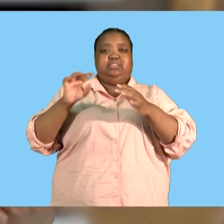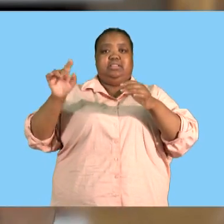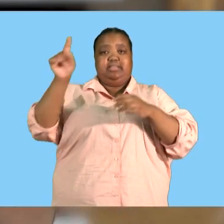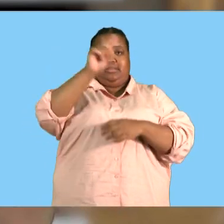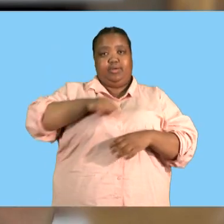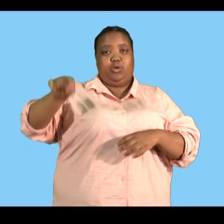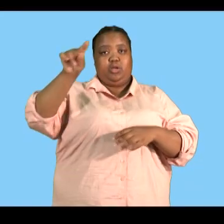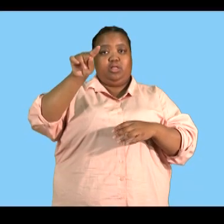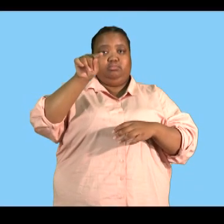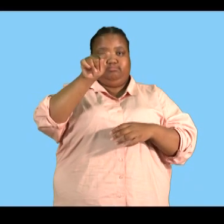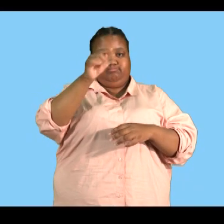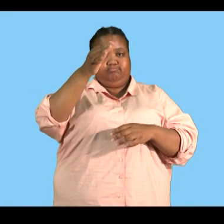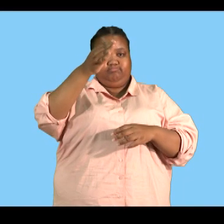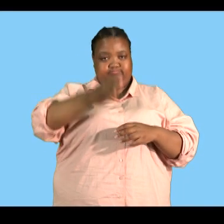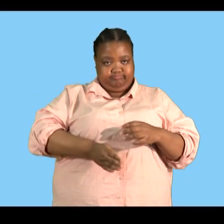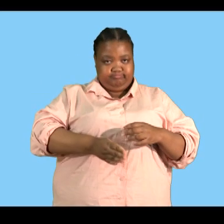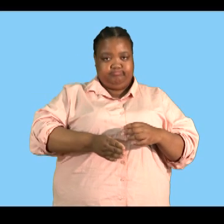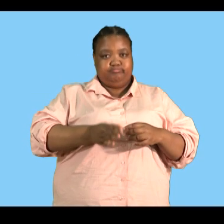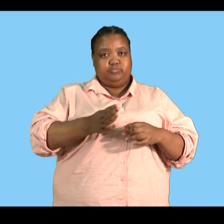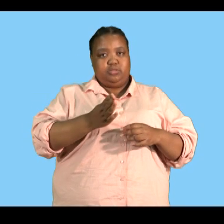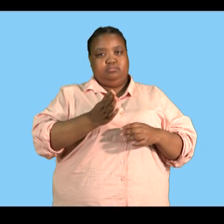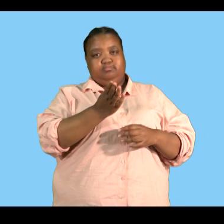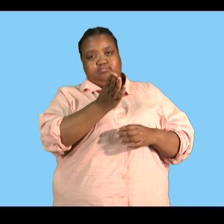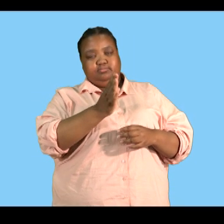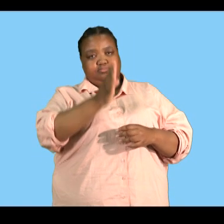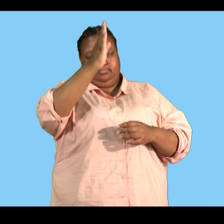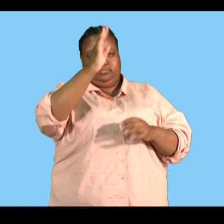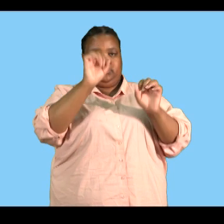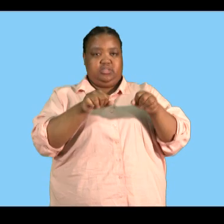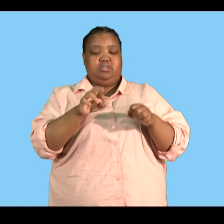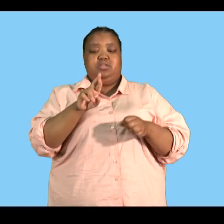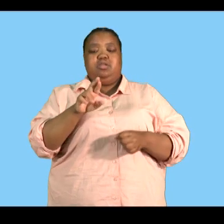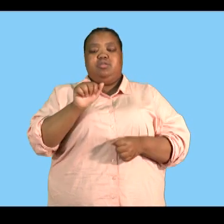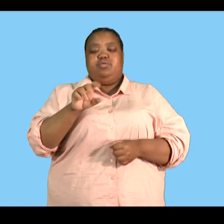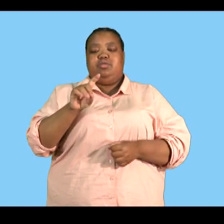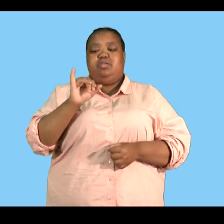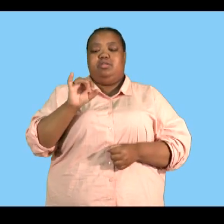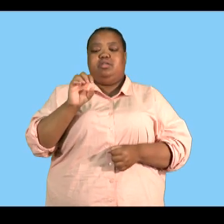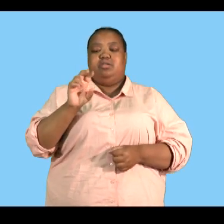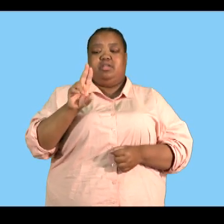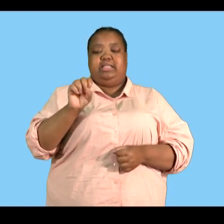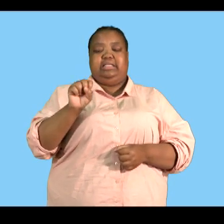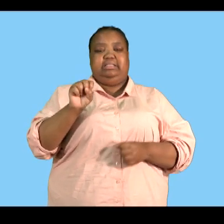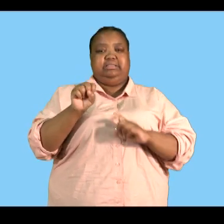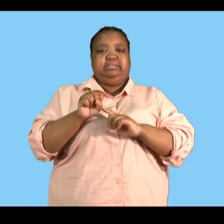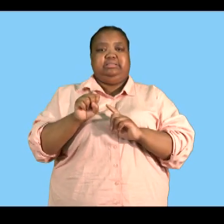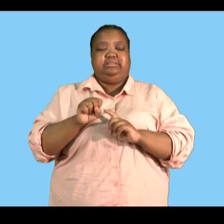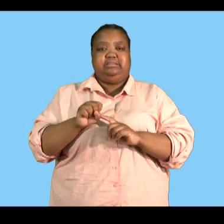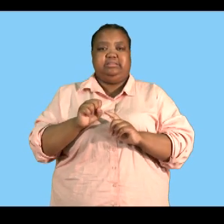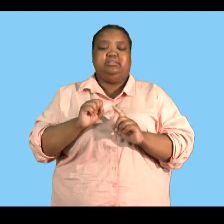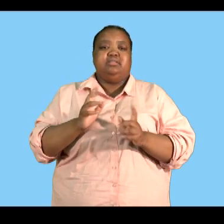the circumference. Now looking at this, we must find the radius. So a radius, we could use a formula that